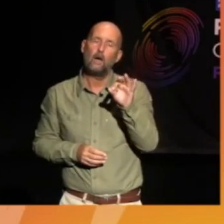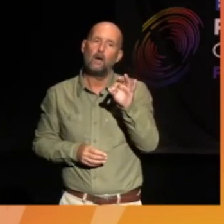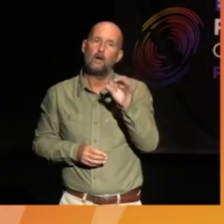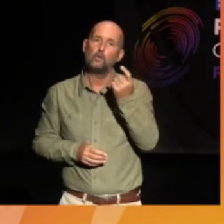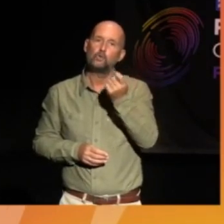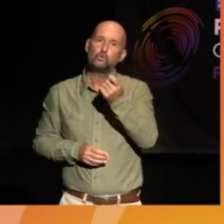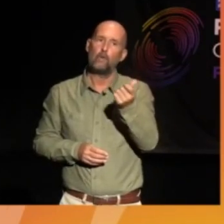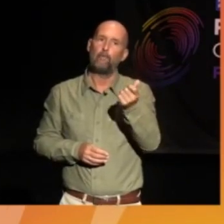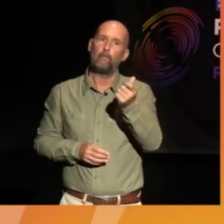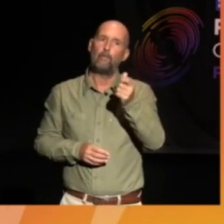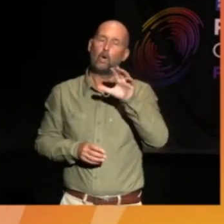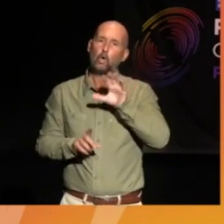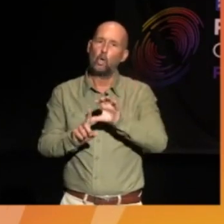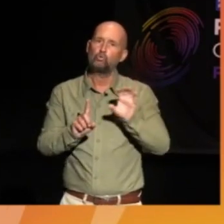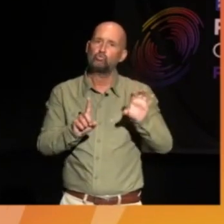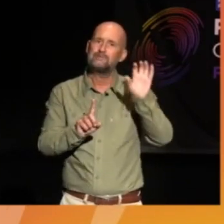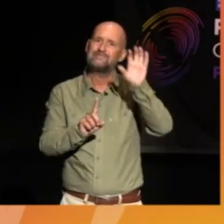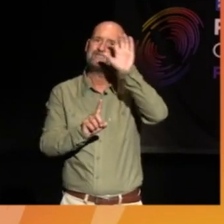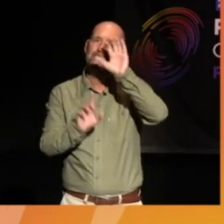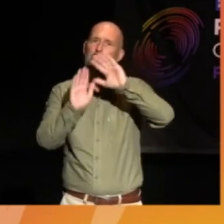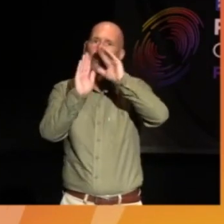unexpected countries? I mean, is this